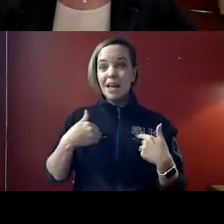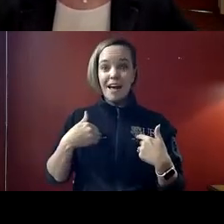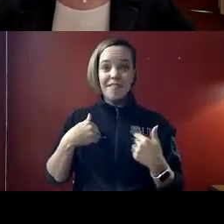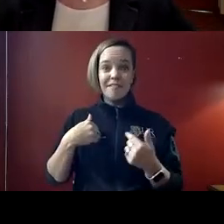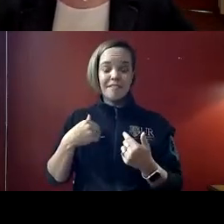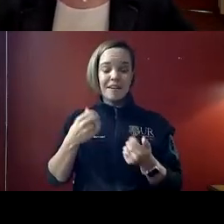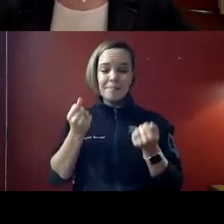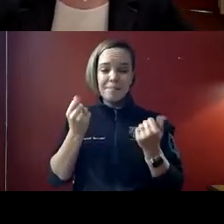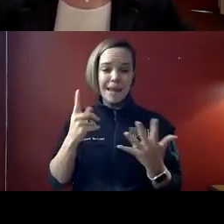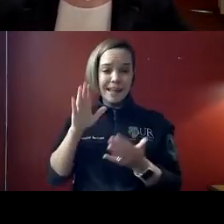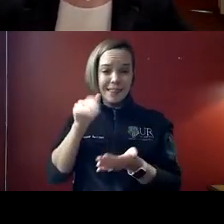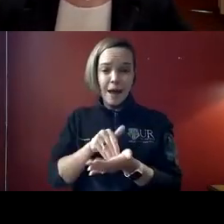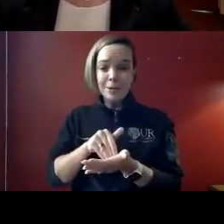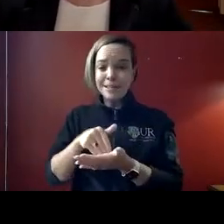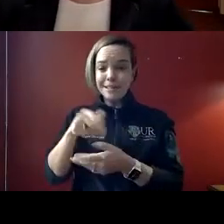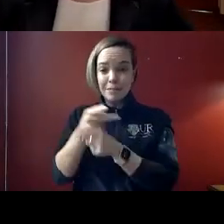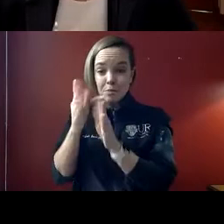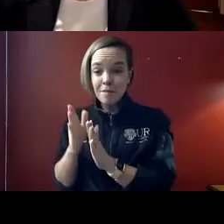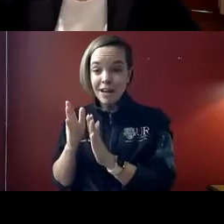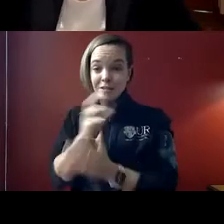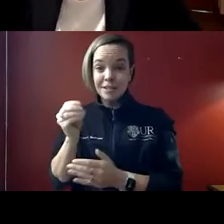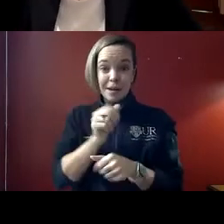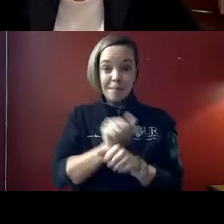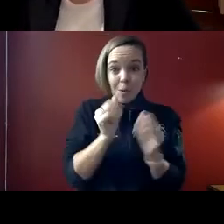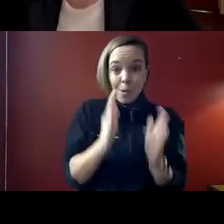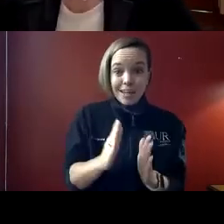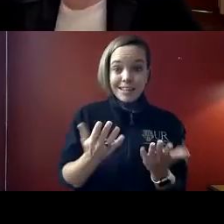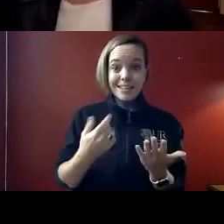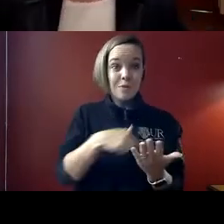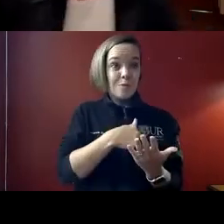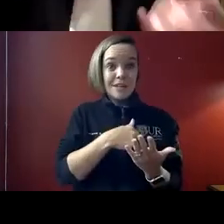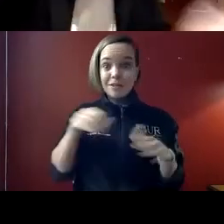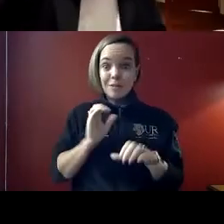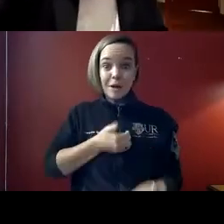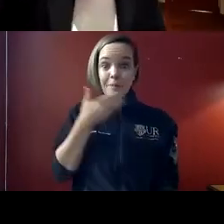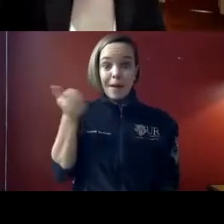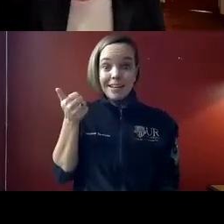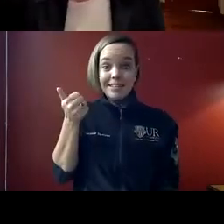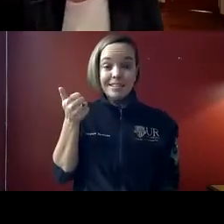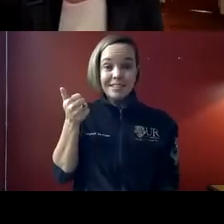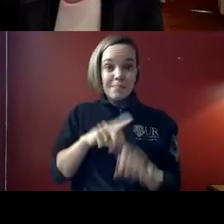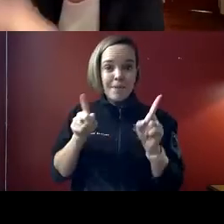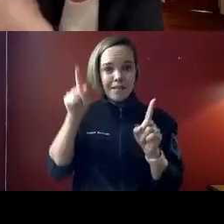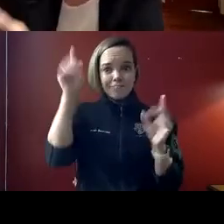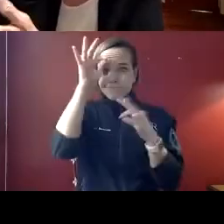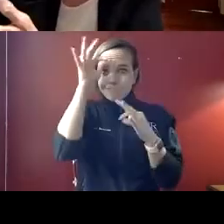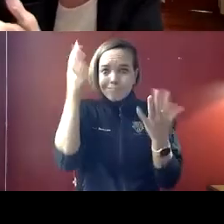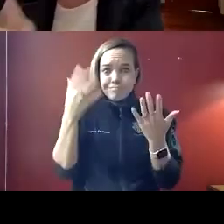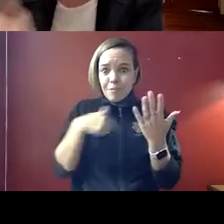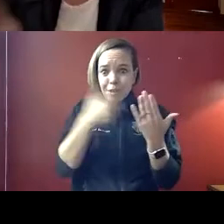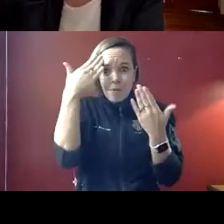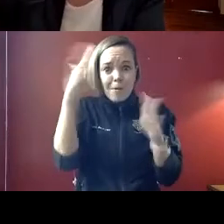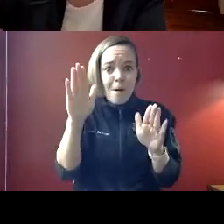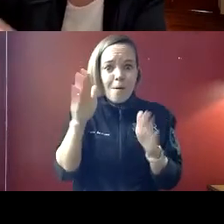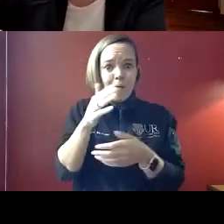of supervisors and employees. We try and do the best we can, but we don't know what's going on